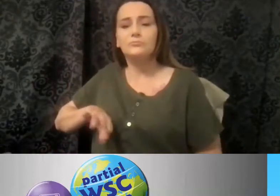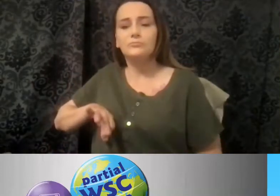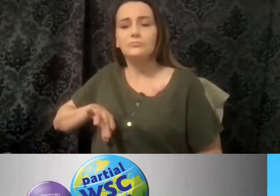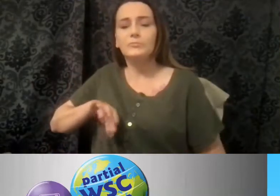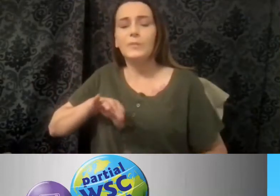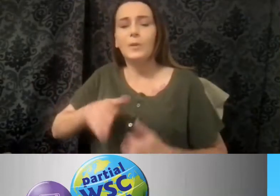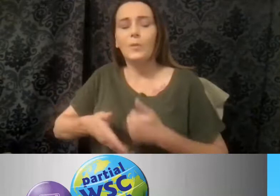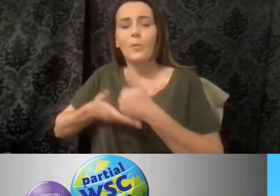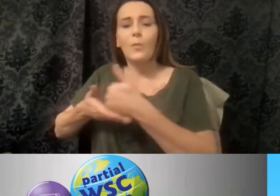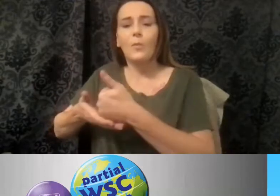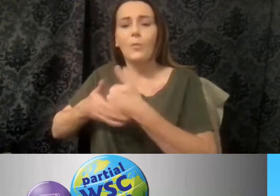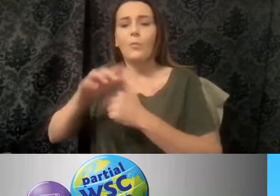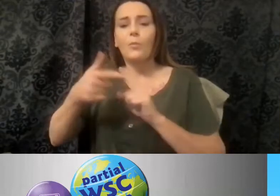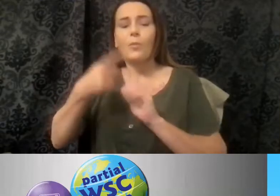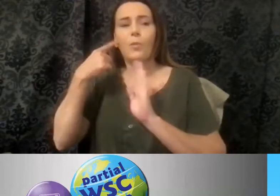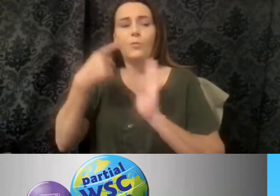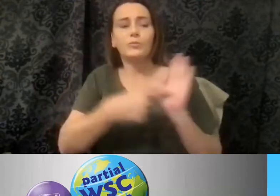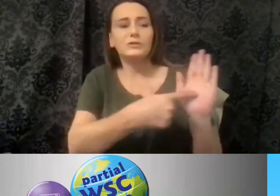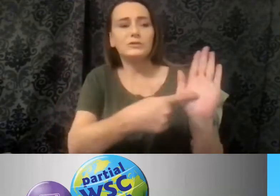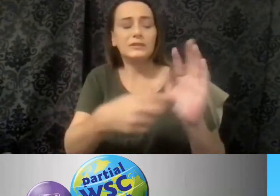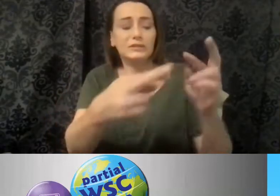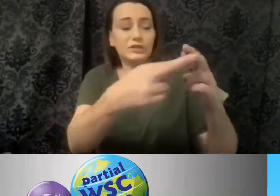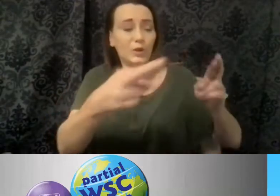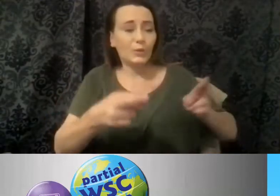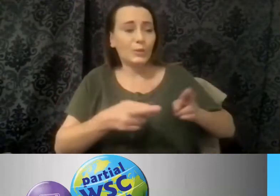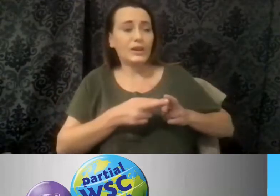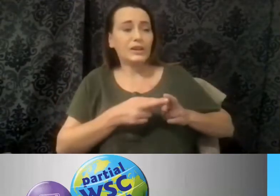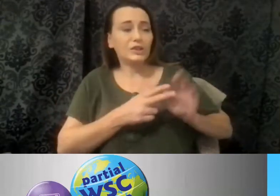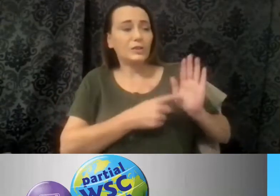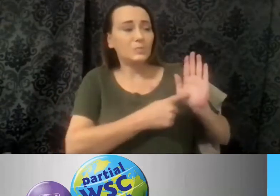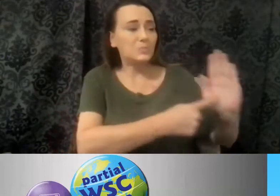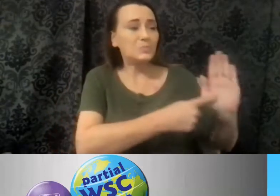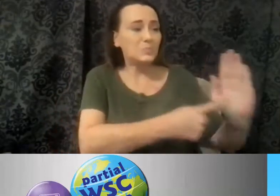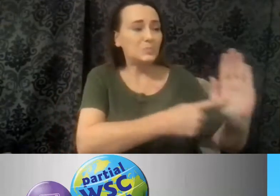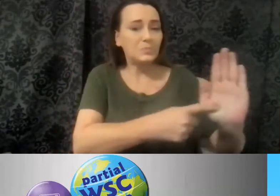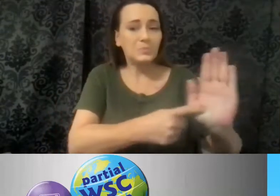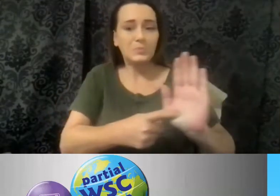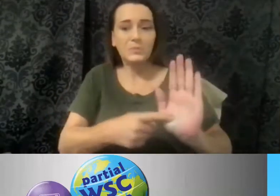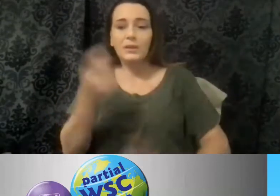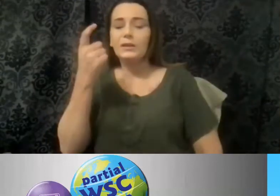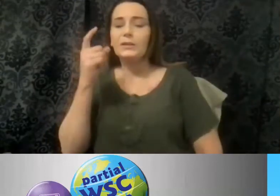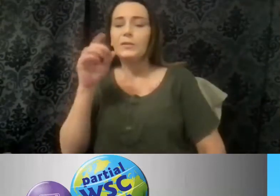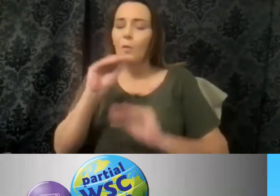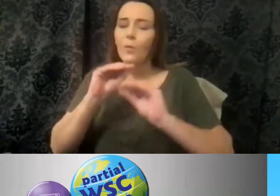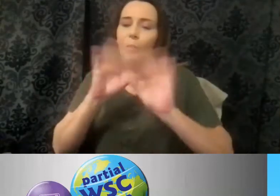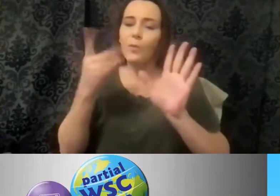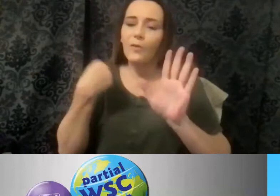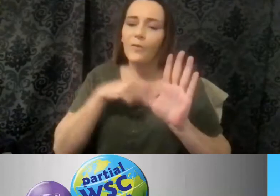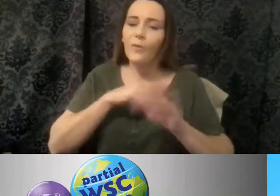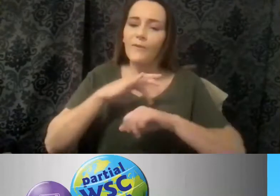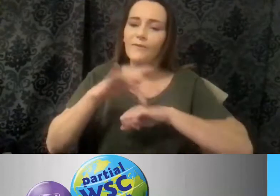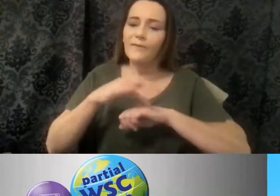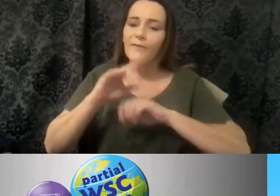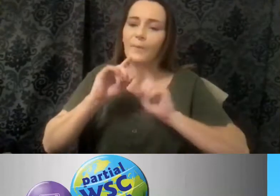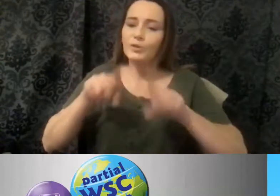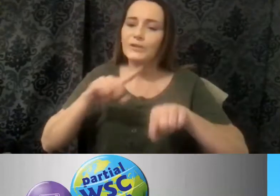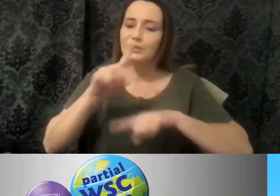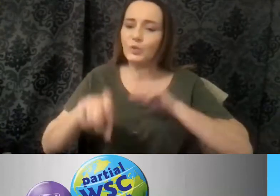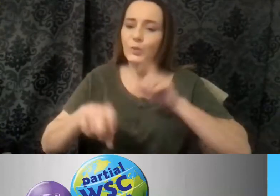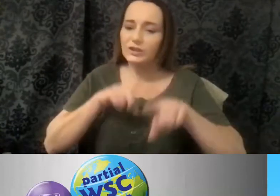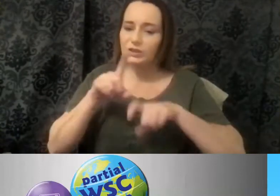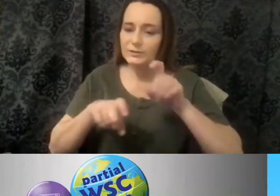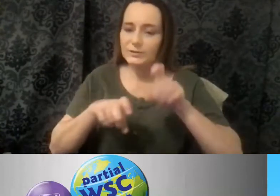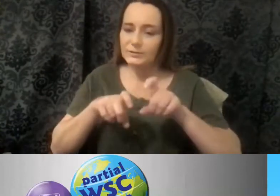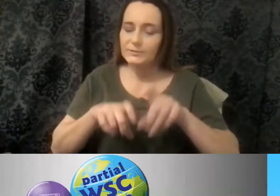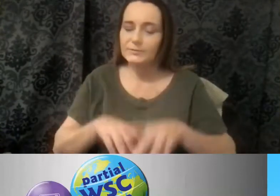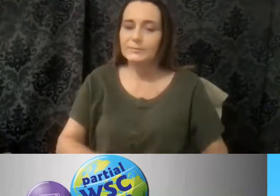go then and present it to their regions. Obviously, because we're available to answer questions. All right,